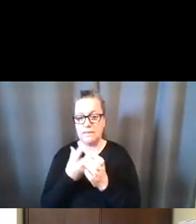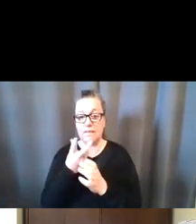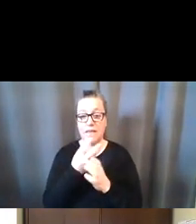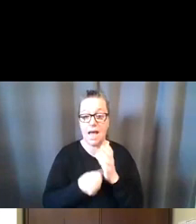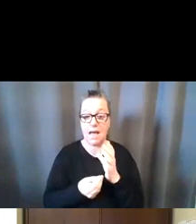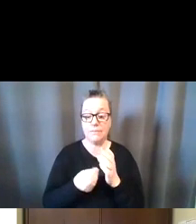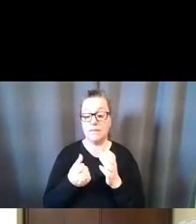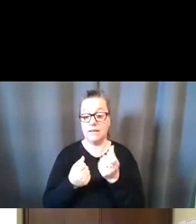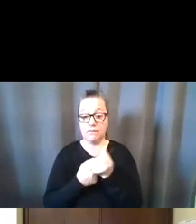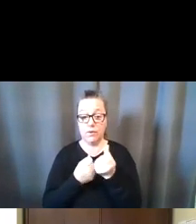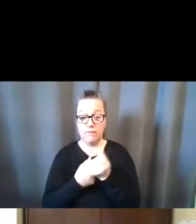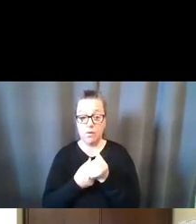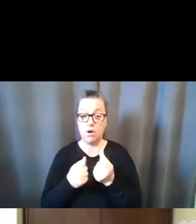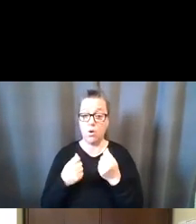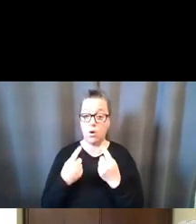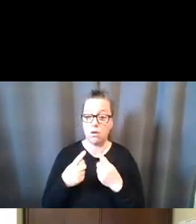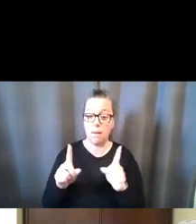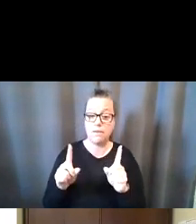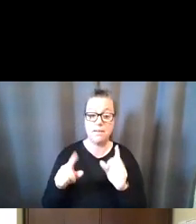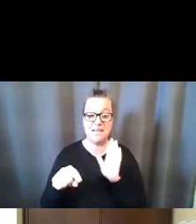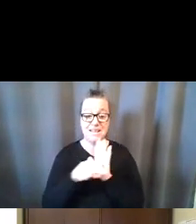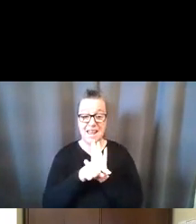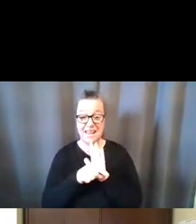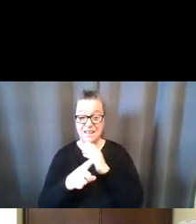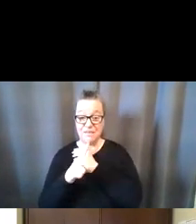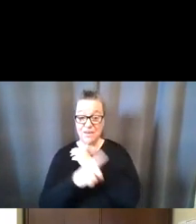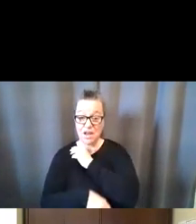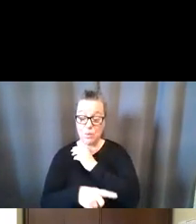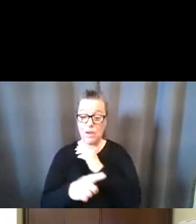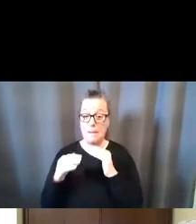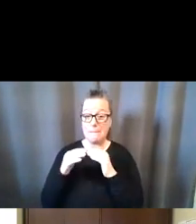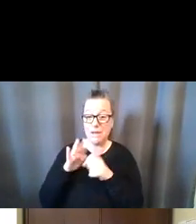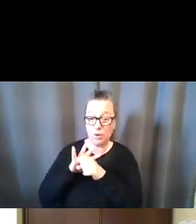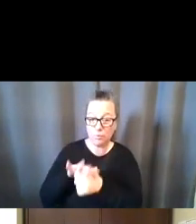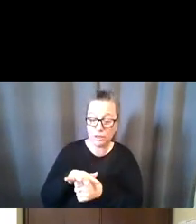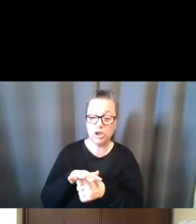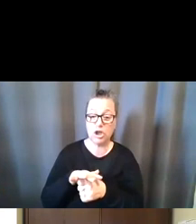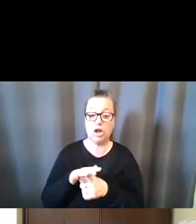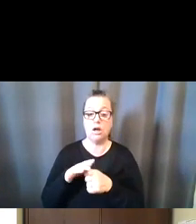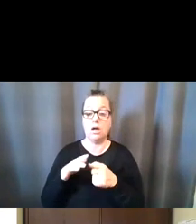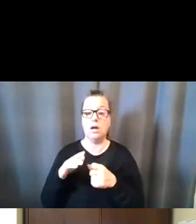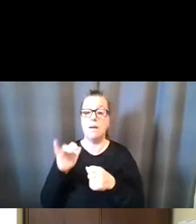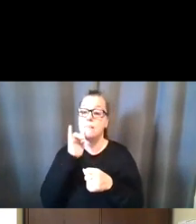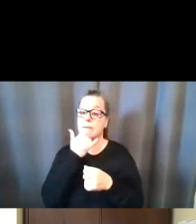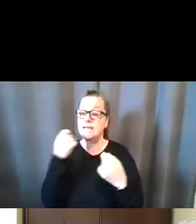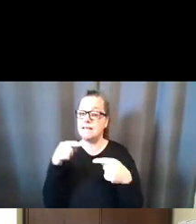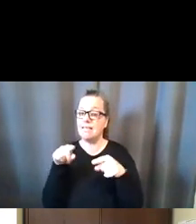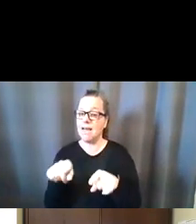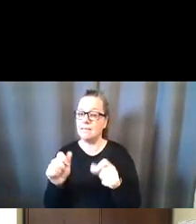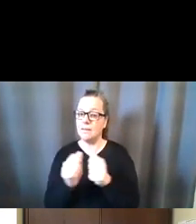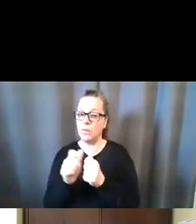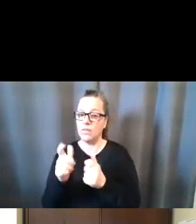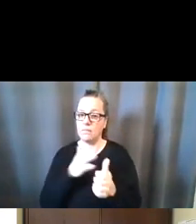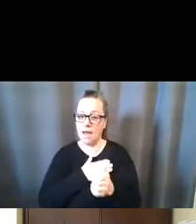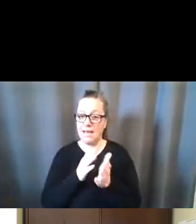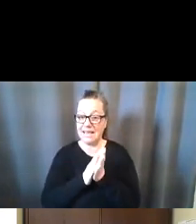of reinforcement or accomplishment, or negative consequences, peer pressure, misalignment with my incentives is